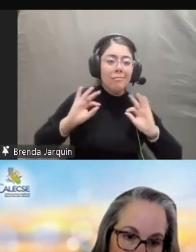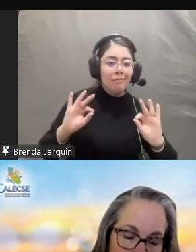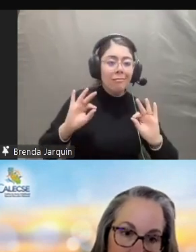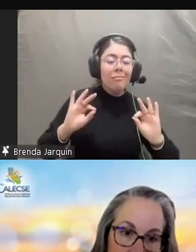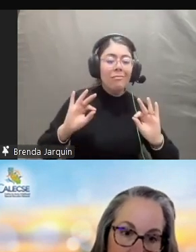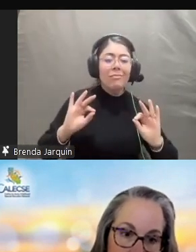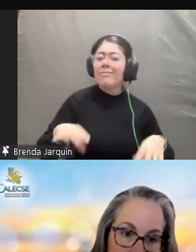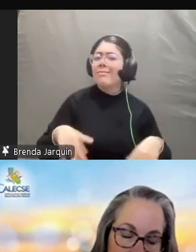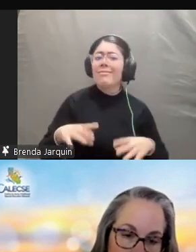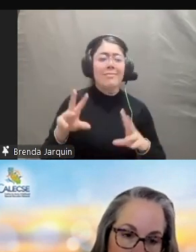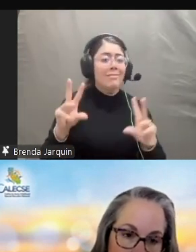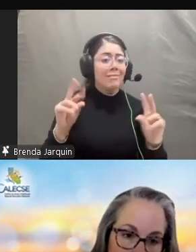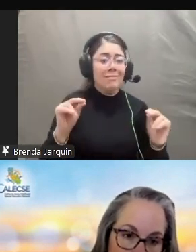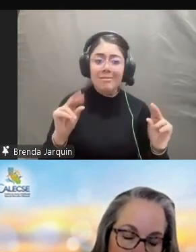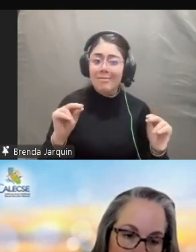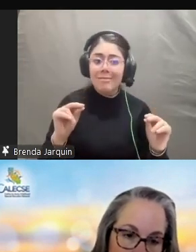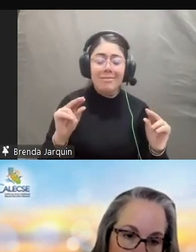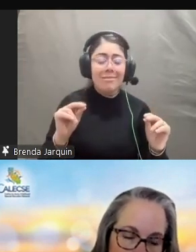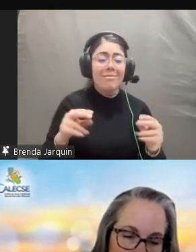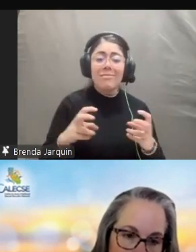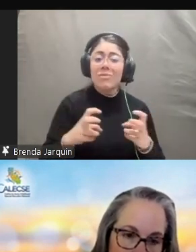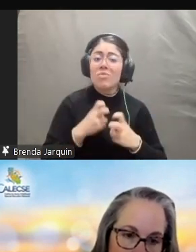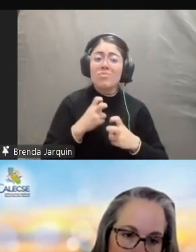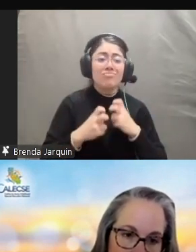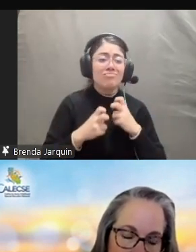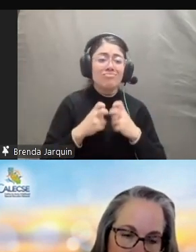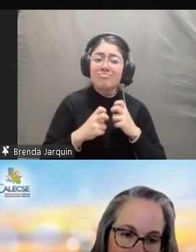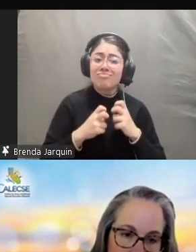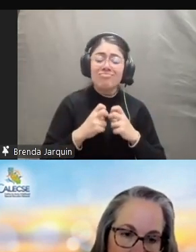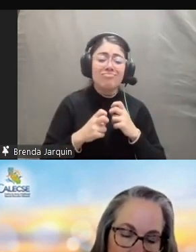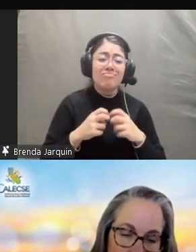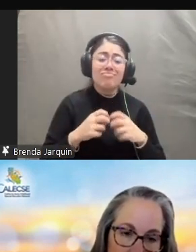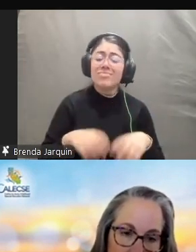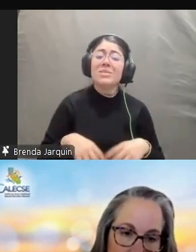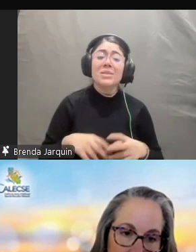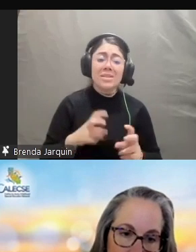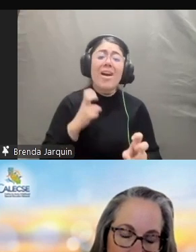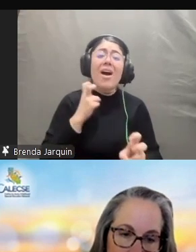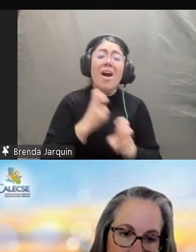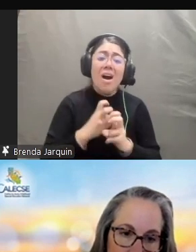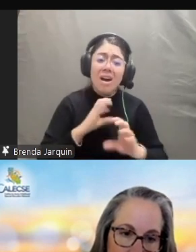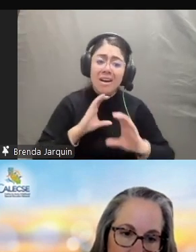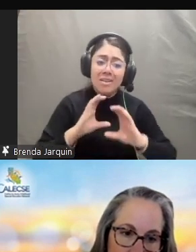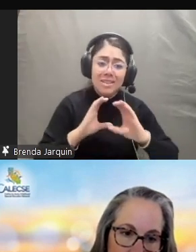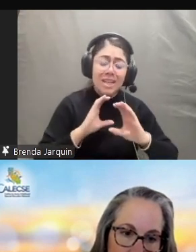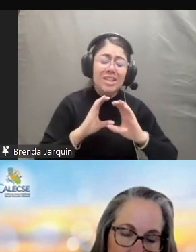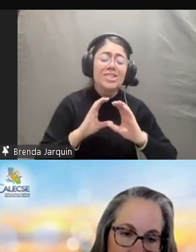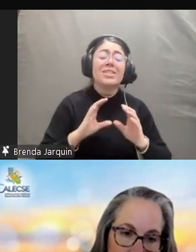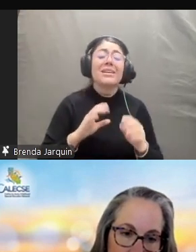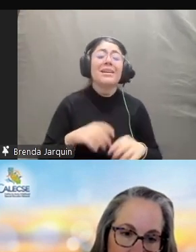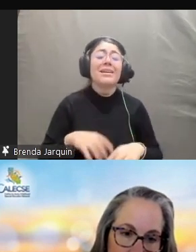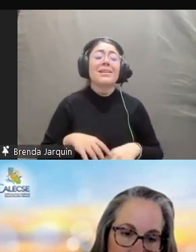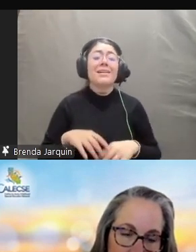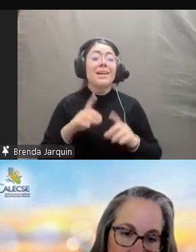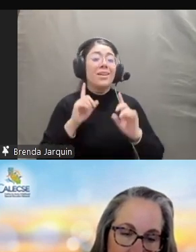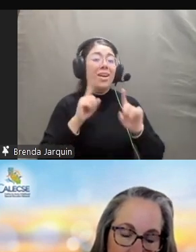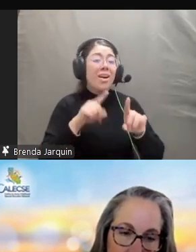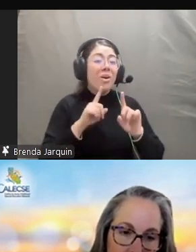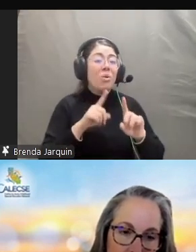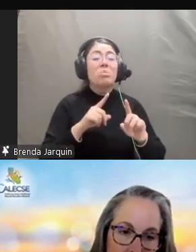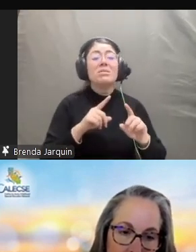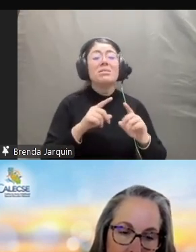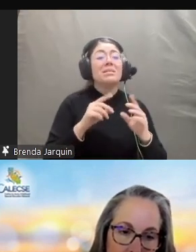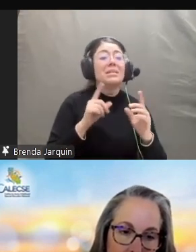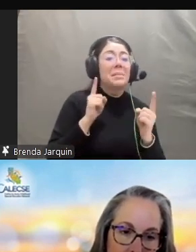would be at those collaborative meetings and we would have agreed on the IFSP forms. And we'd go to the next meeting and, well,